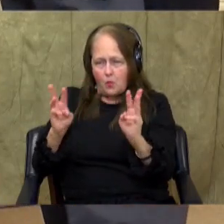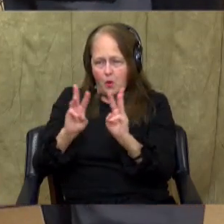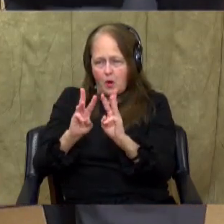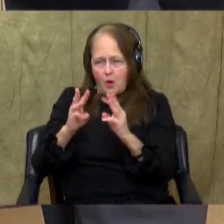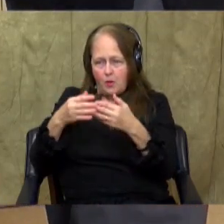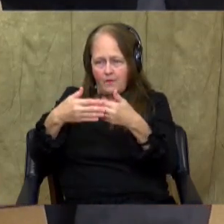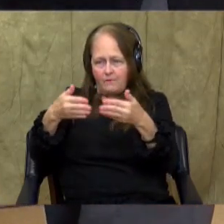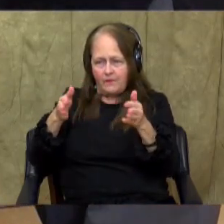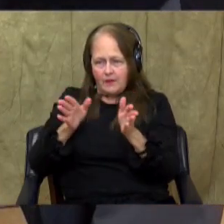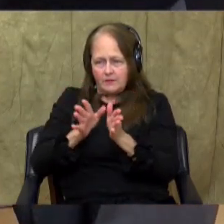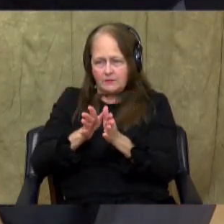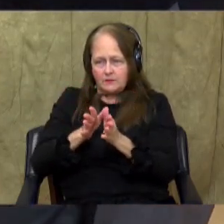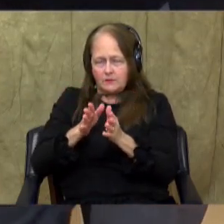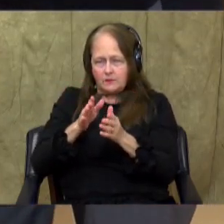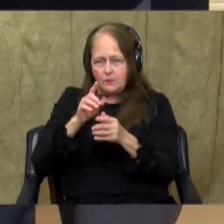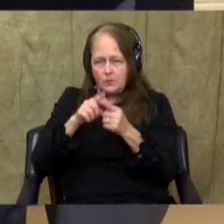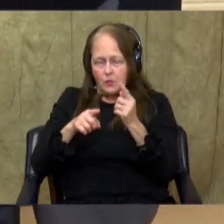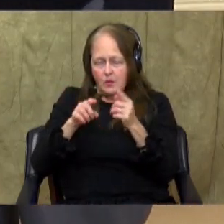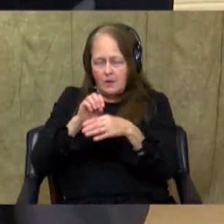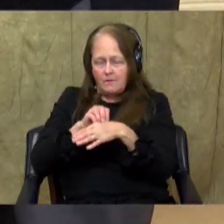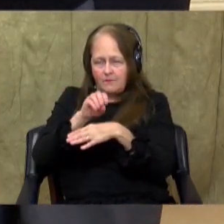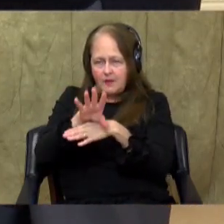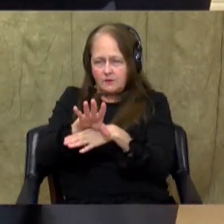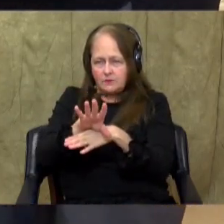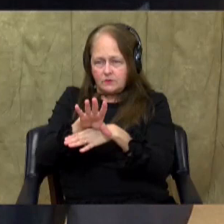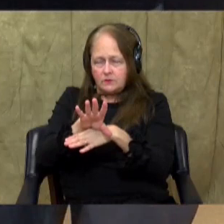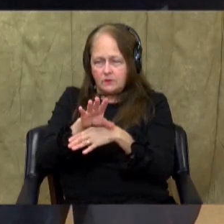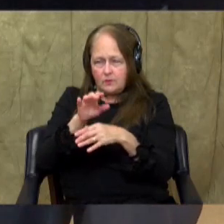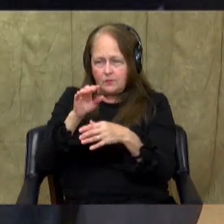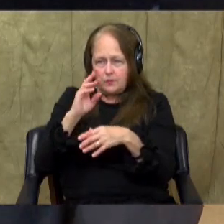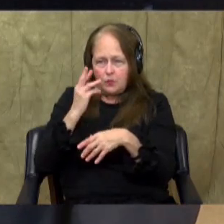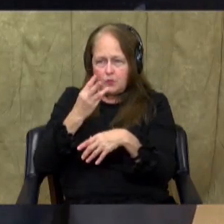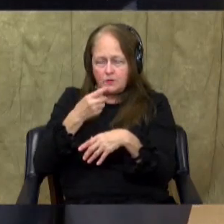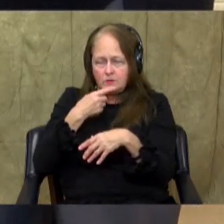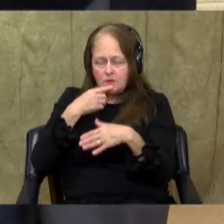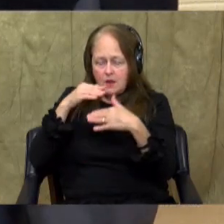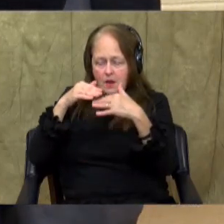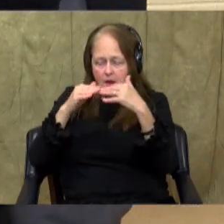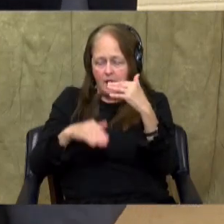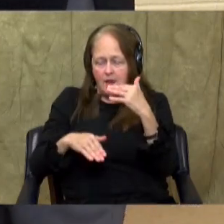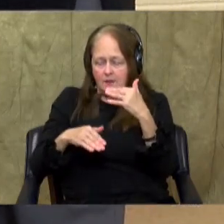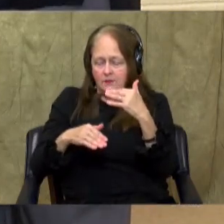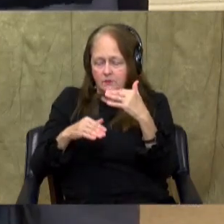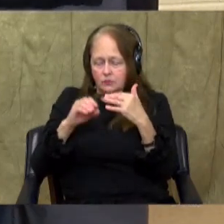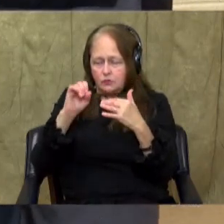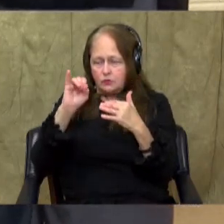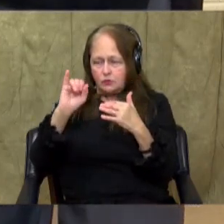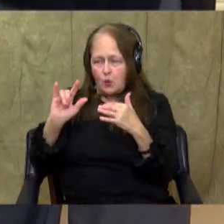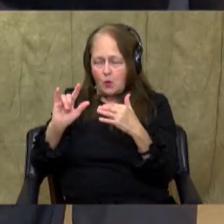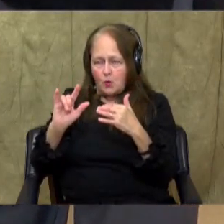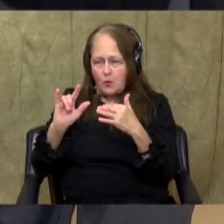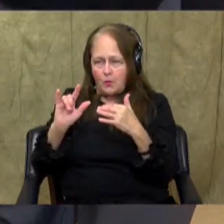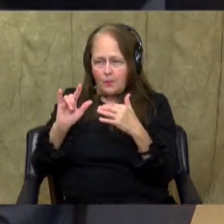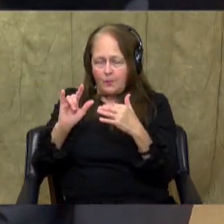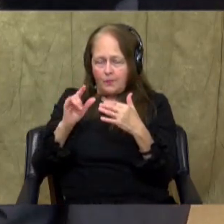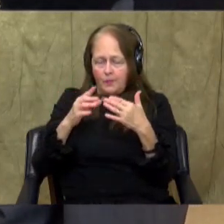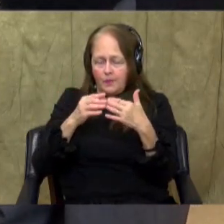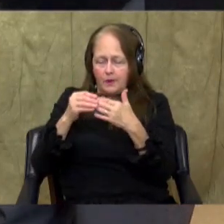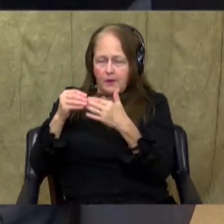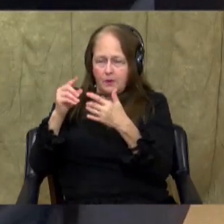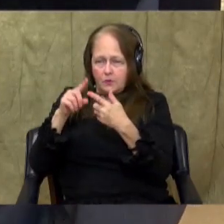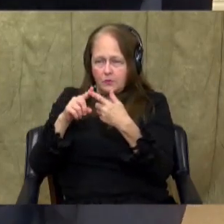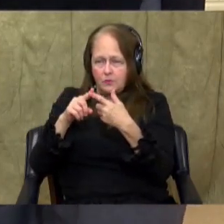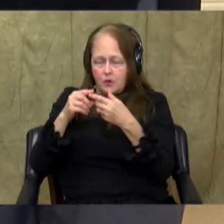fences. So what are the effects of this? Well, again, we've said less fertile soil. That less fertile soil leads